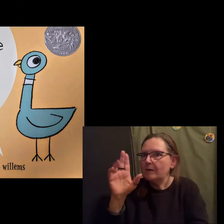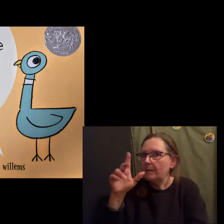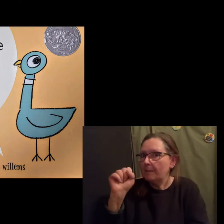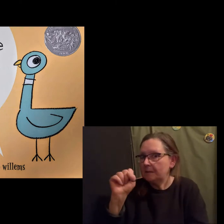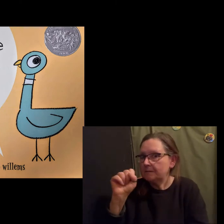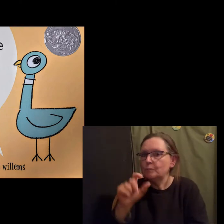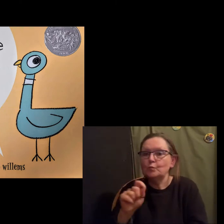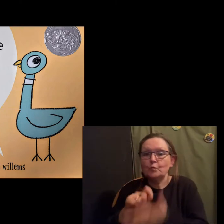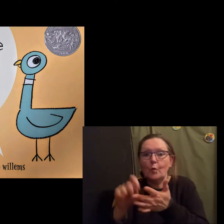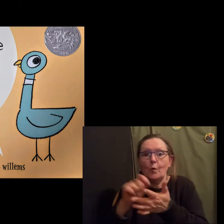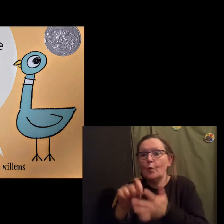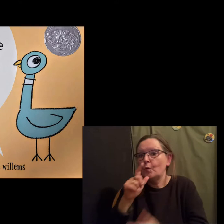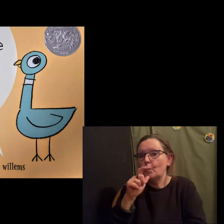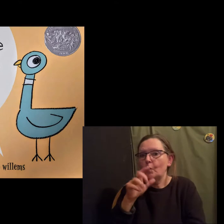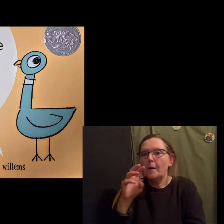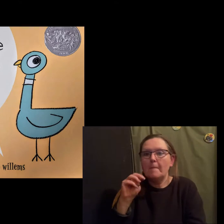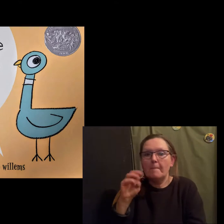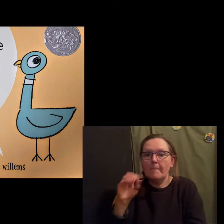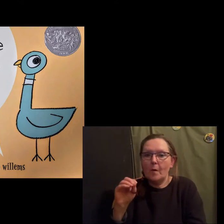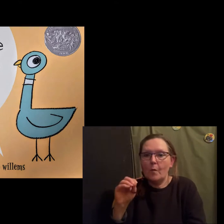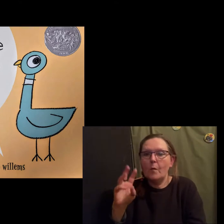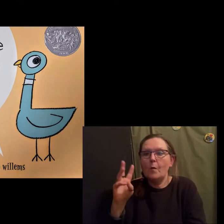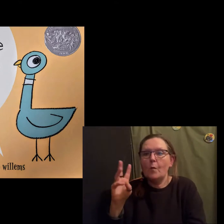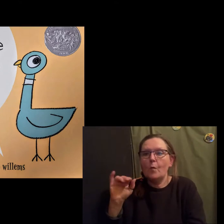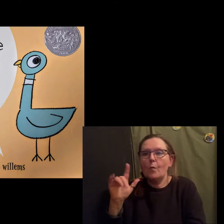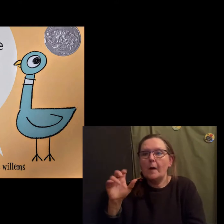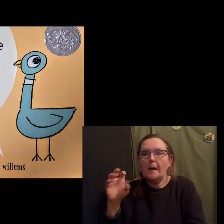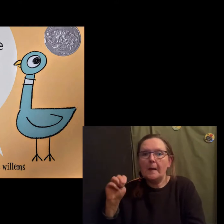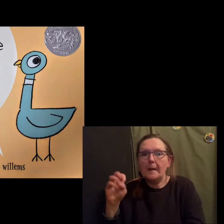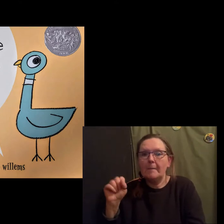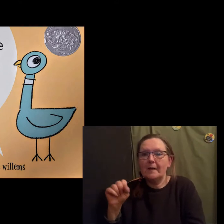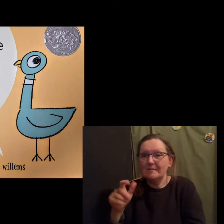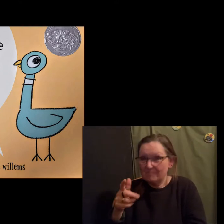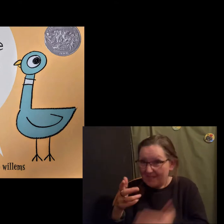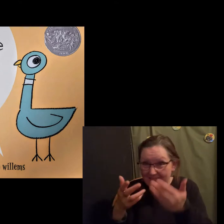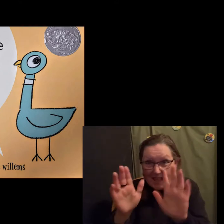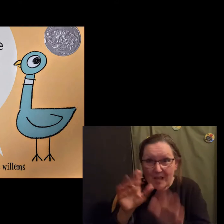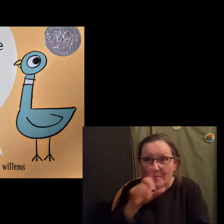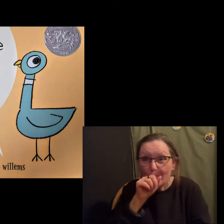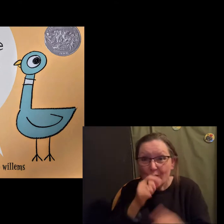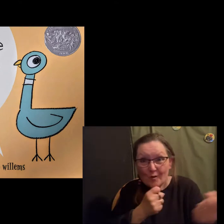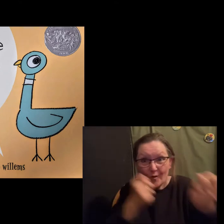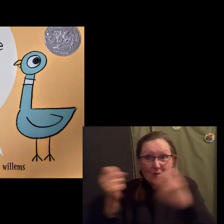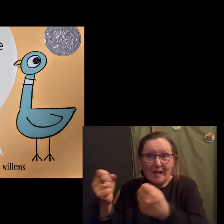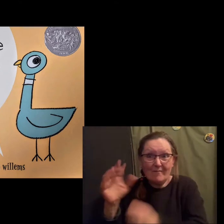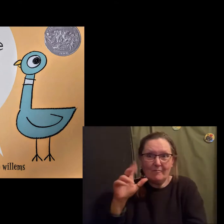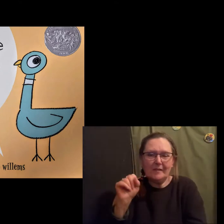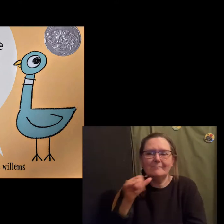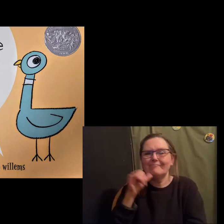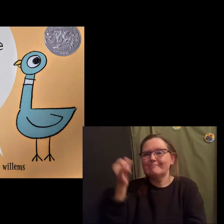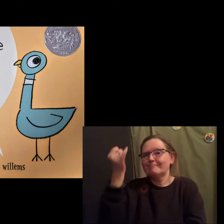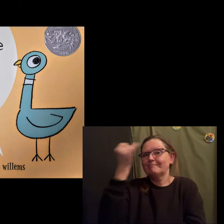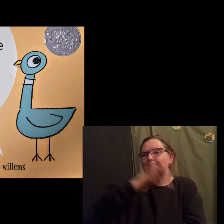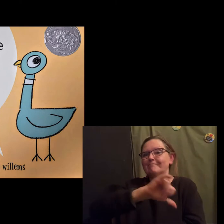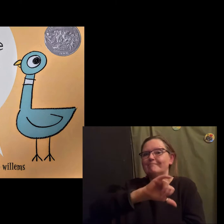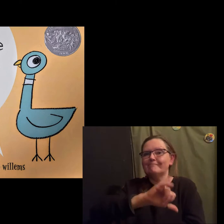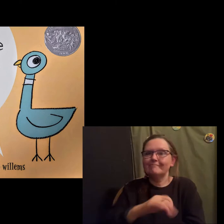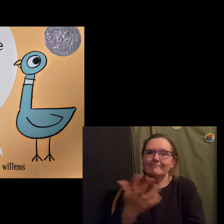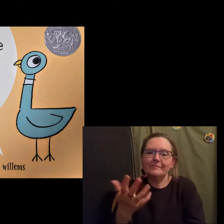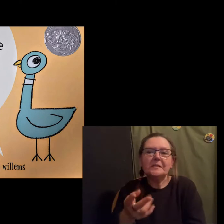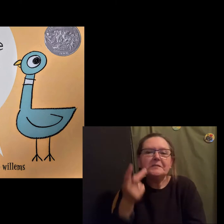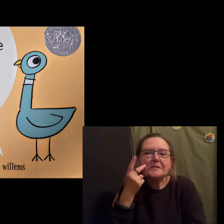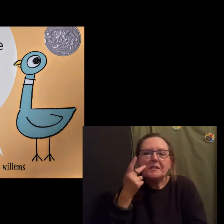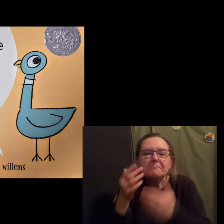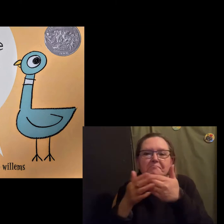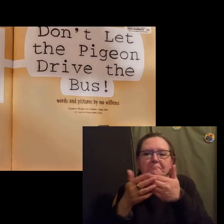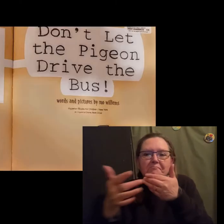Mo Willems. Would you ever let a pigeon drive the bus? Seems like a silly idea, doesn't it? Let's see what happens